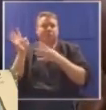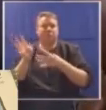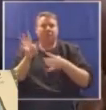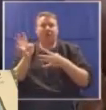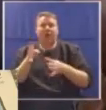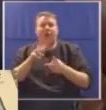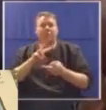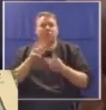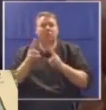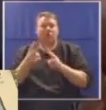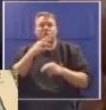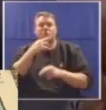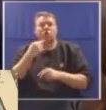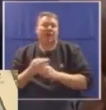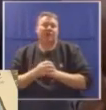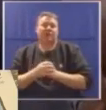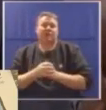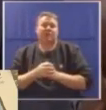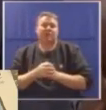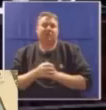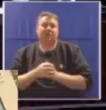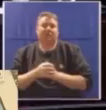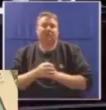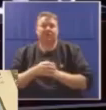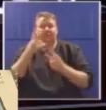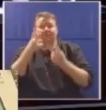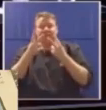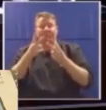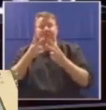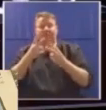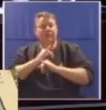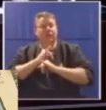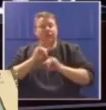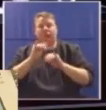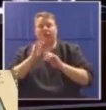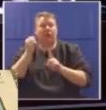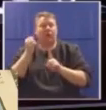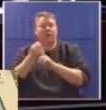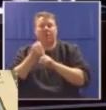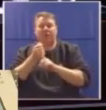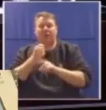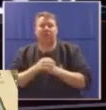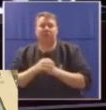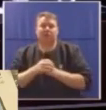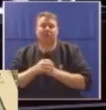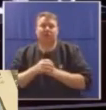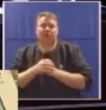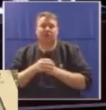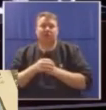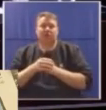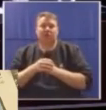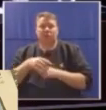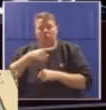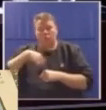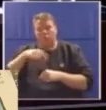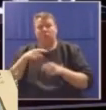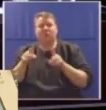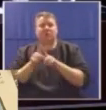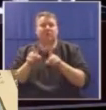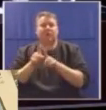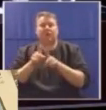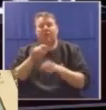reality, and we see its devastating impact. We, like other nations, have